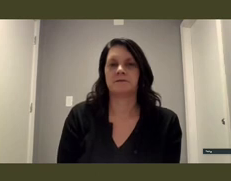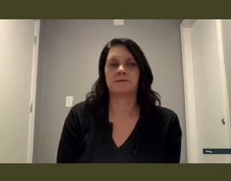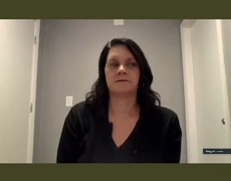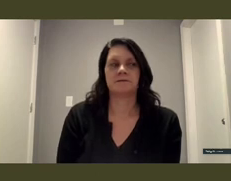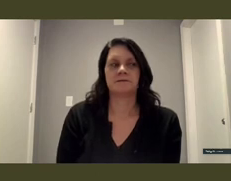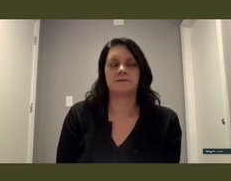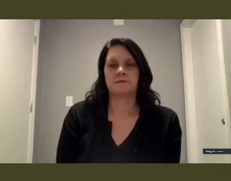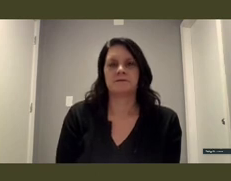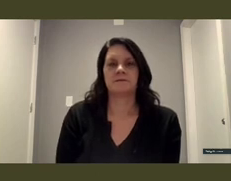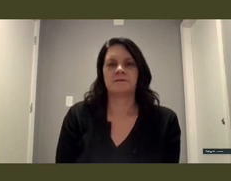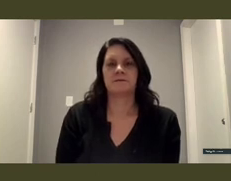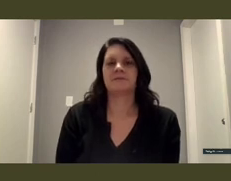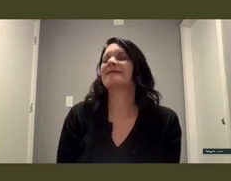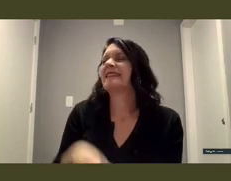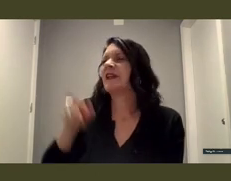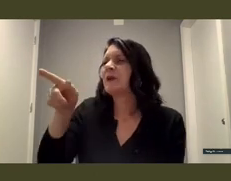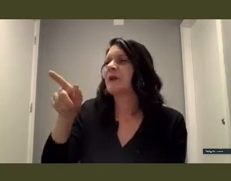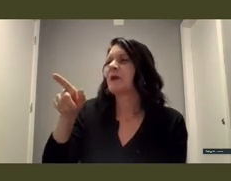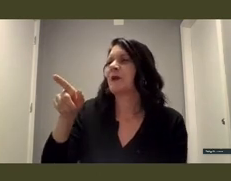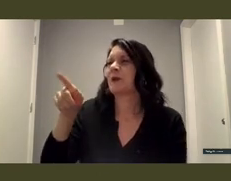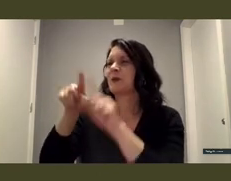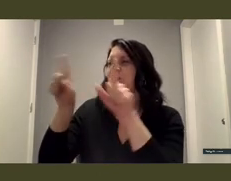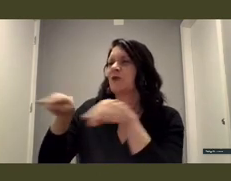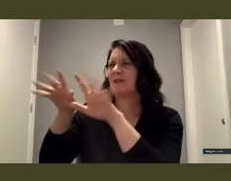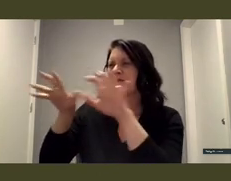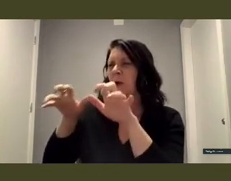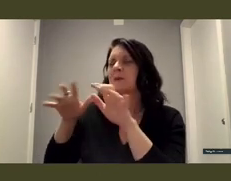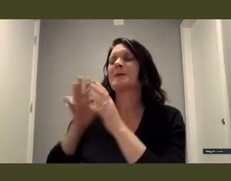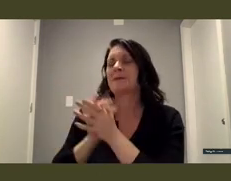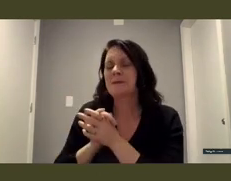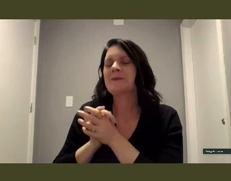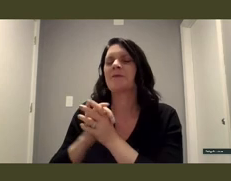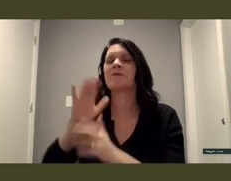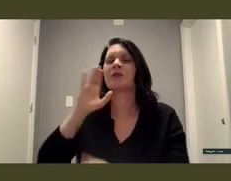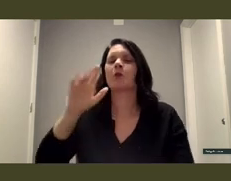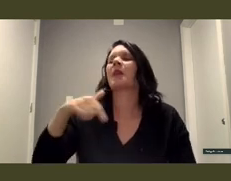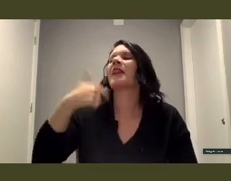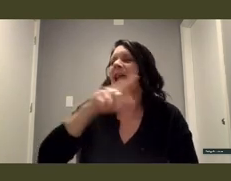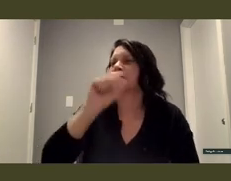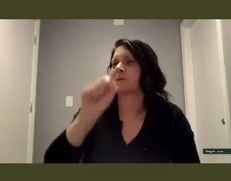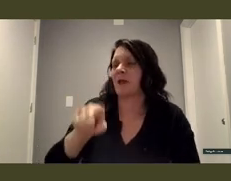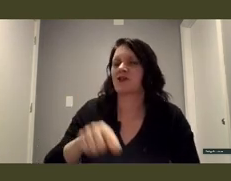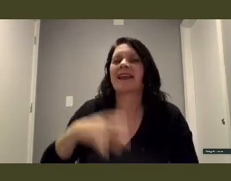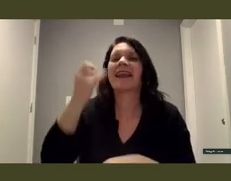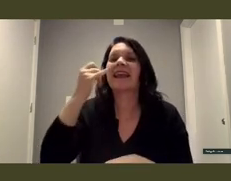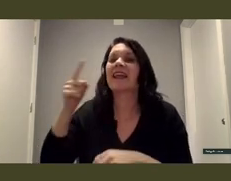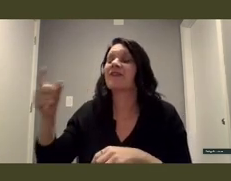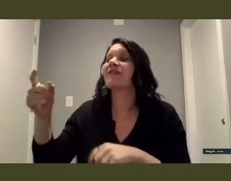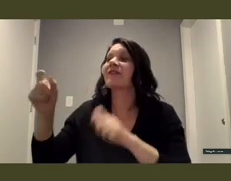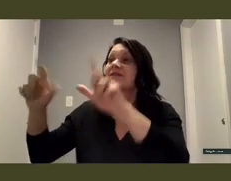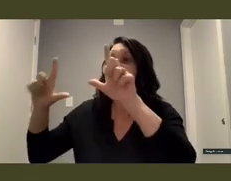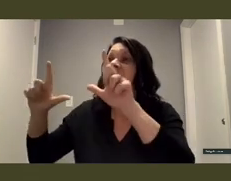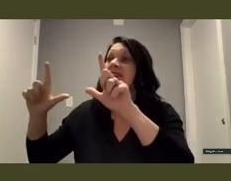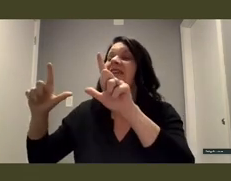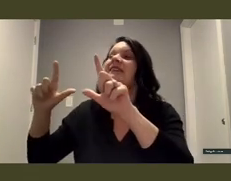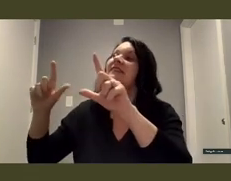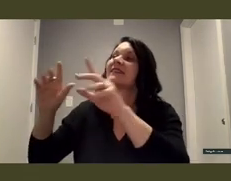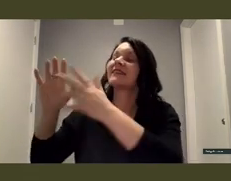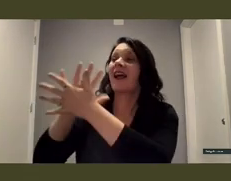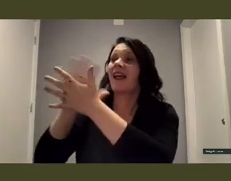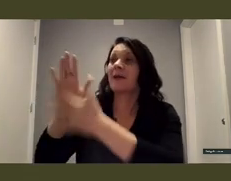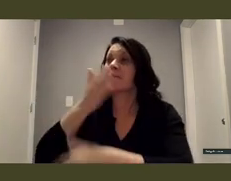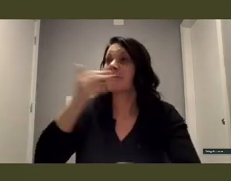Okay, your screen maybe has frozen, so I think we'll go to the next question, but if it's back, I certainly want to hear you on that. If anyone